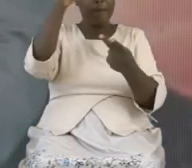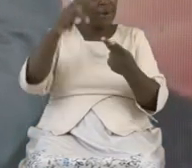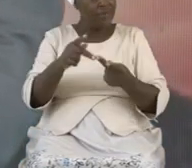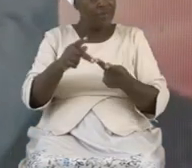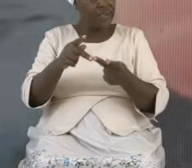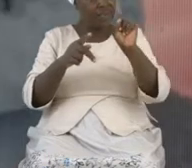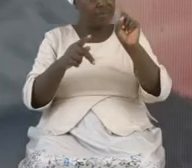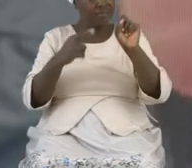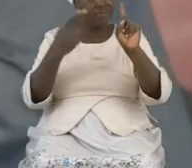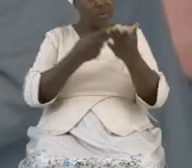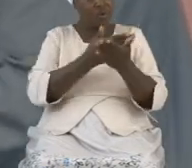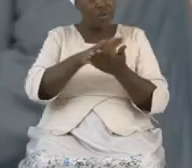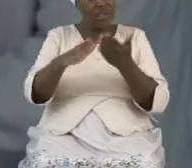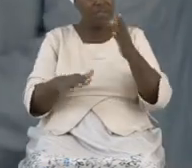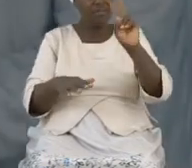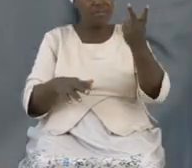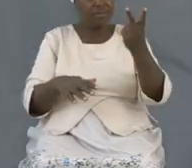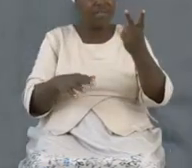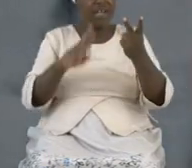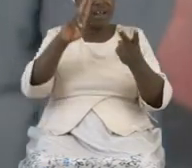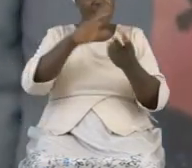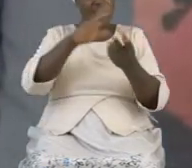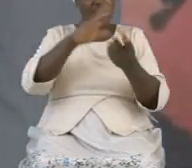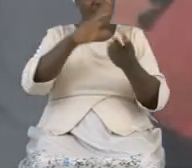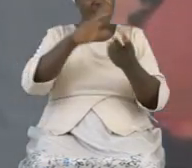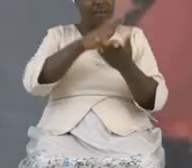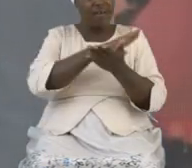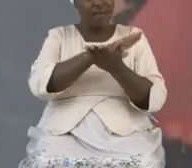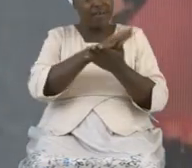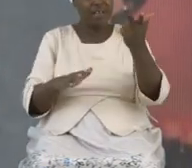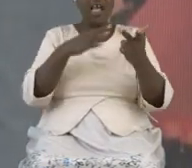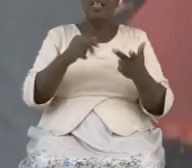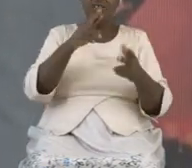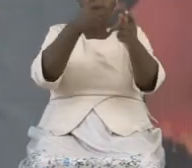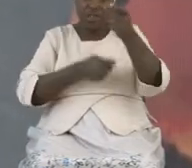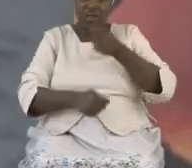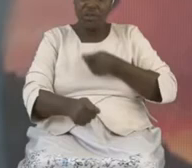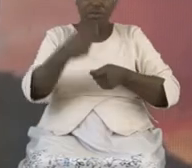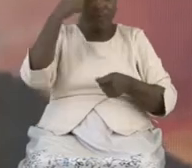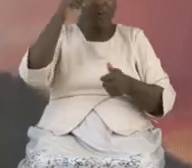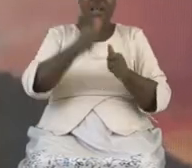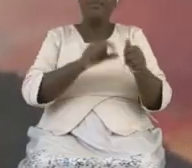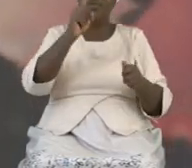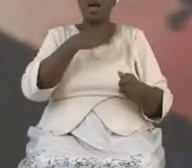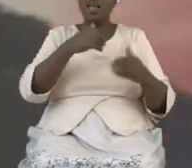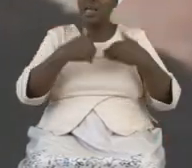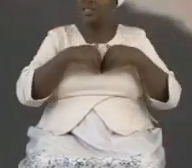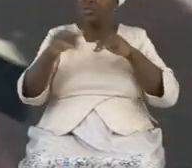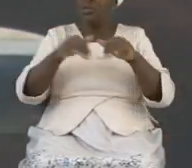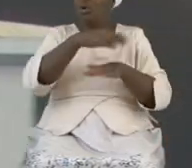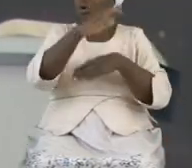righteous, "a substitute for everyone, and he has done all that